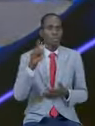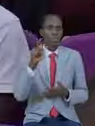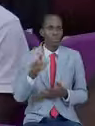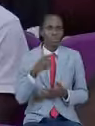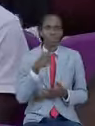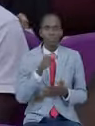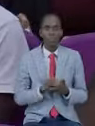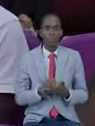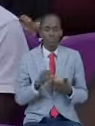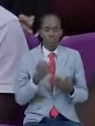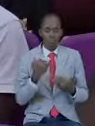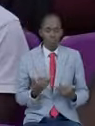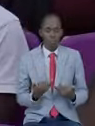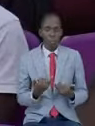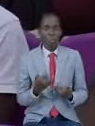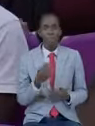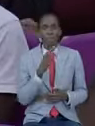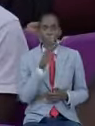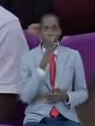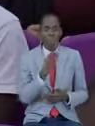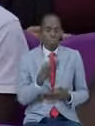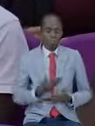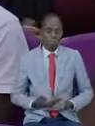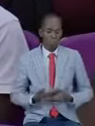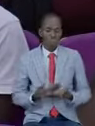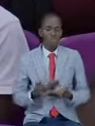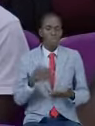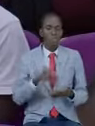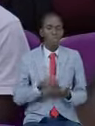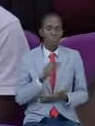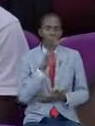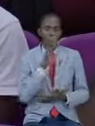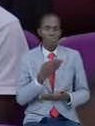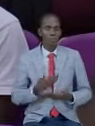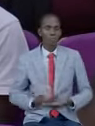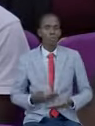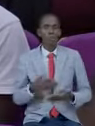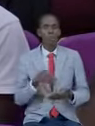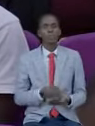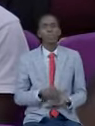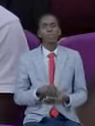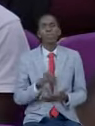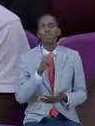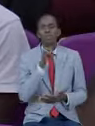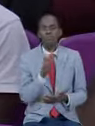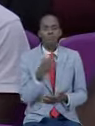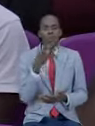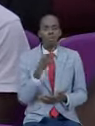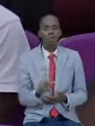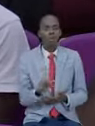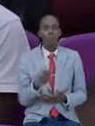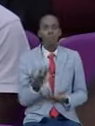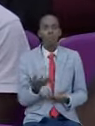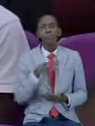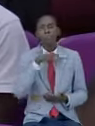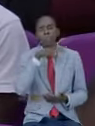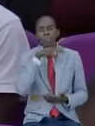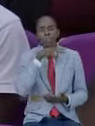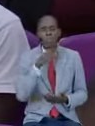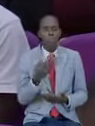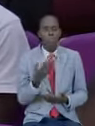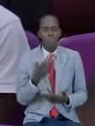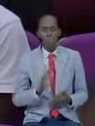again, being born again, being born again, not of corruptible seed,